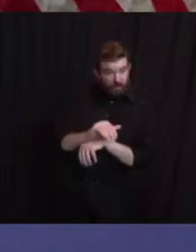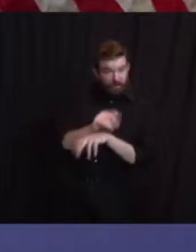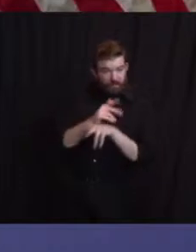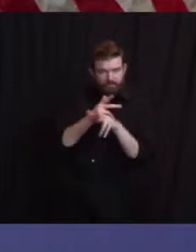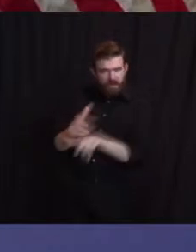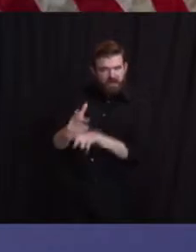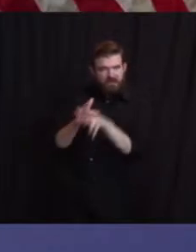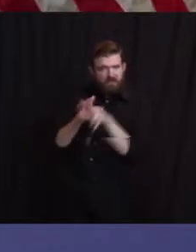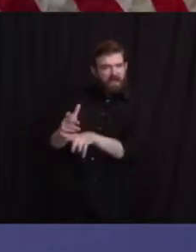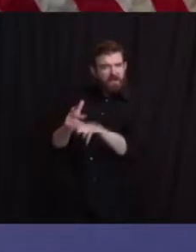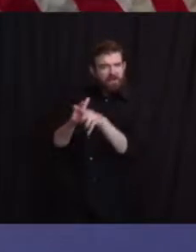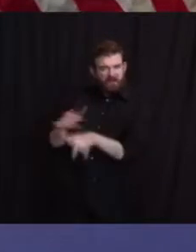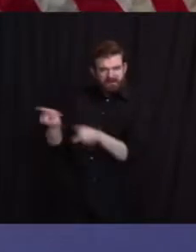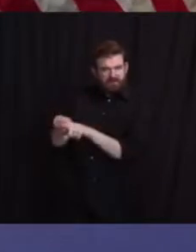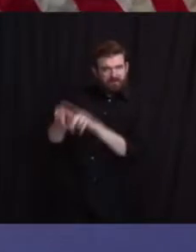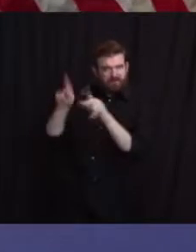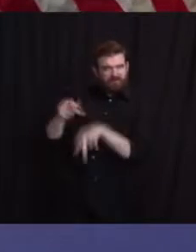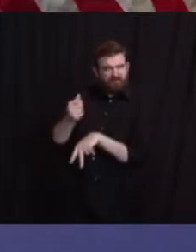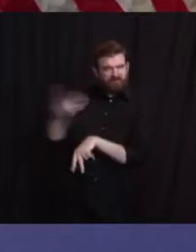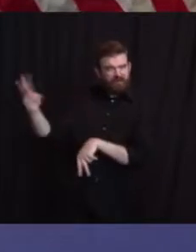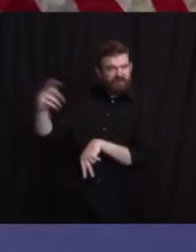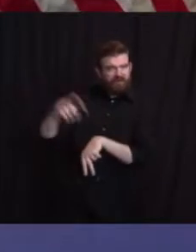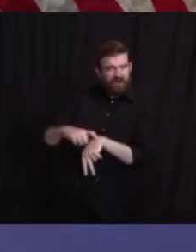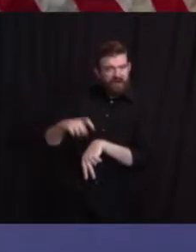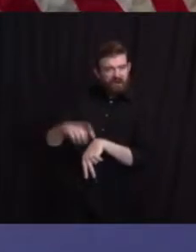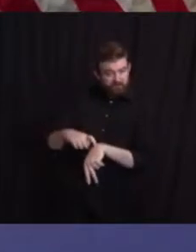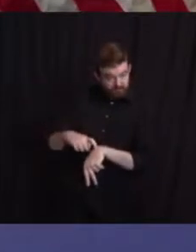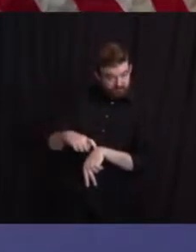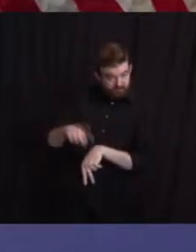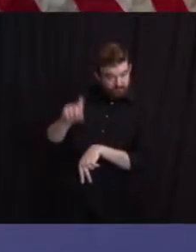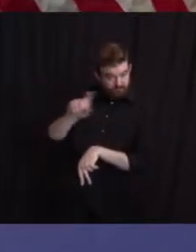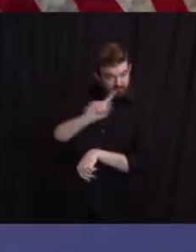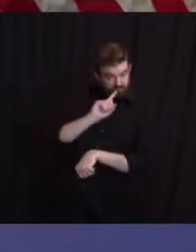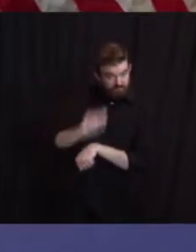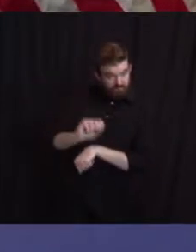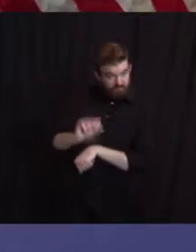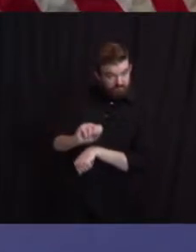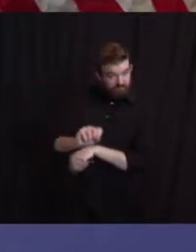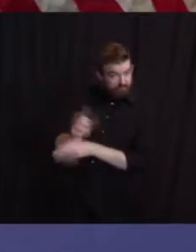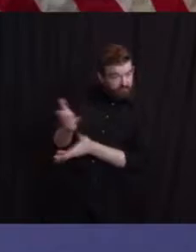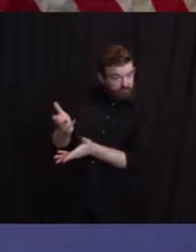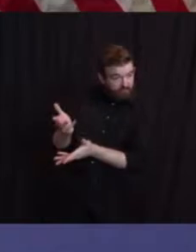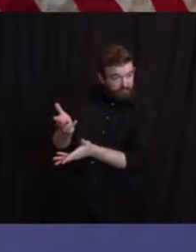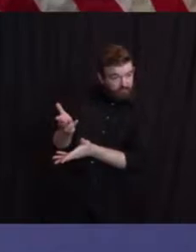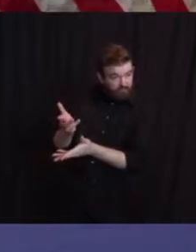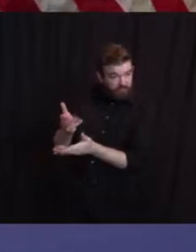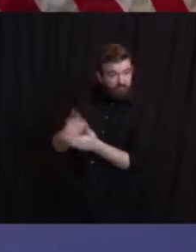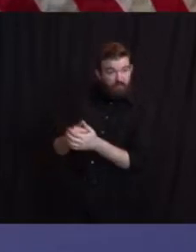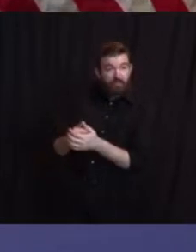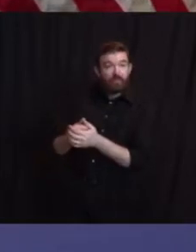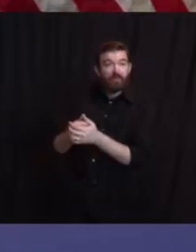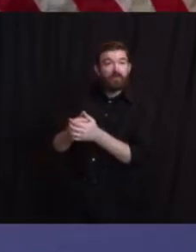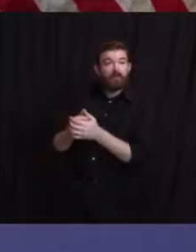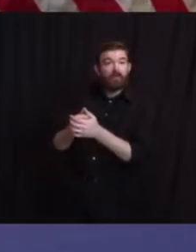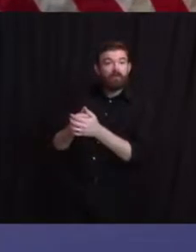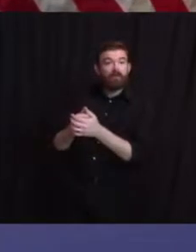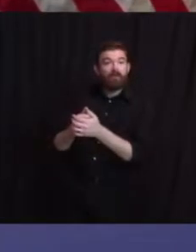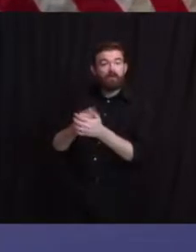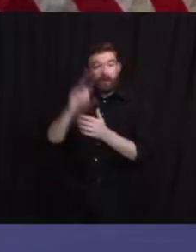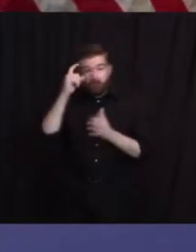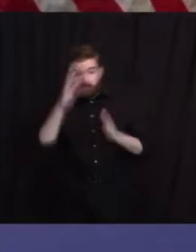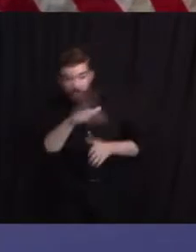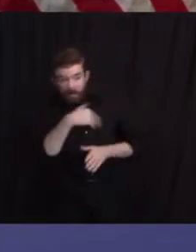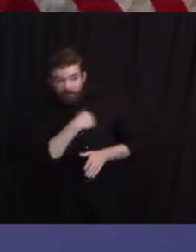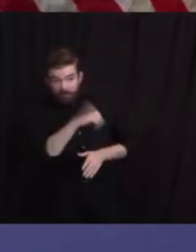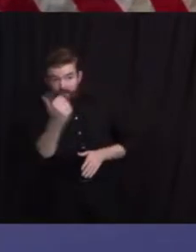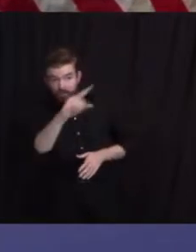confirm that and give any details about those interactions? You know what? What else? Hold on, Pat. What else do you Sorry. have, Nikita? Yeah, and then I have some questions for you about